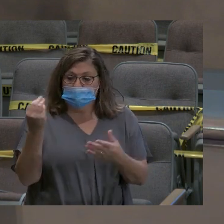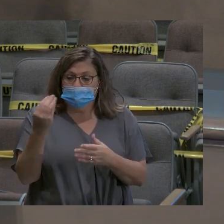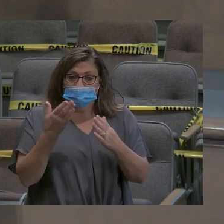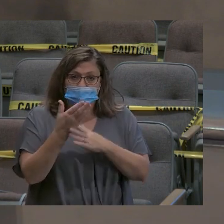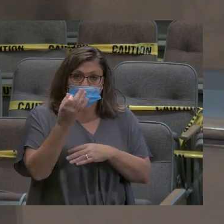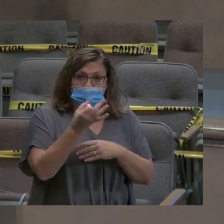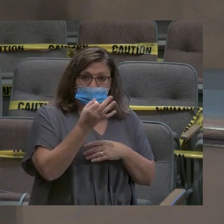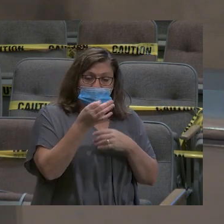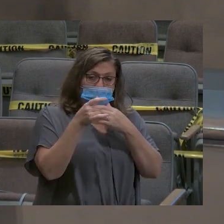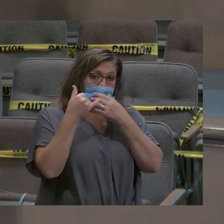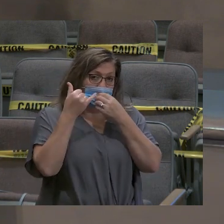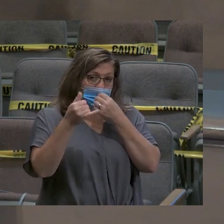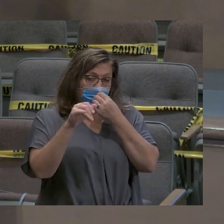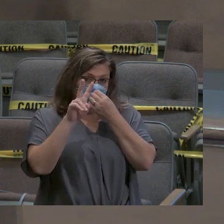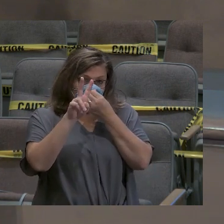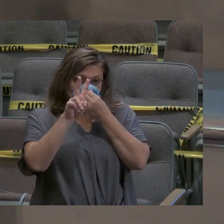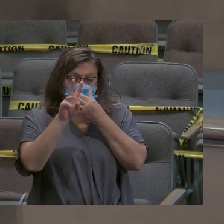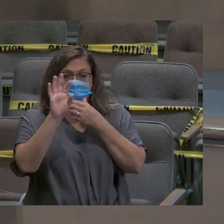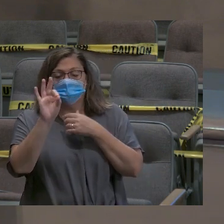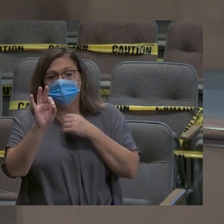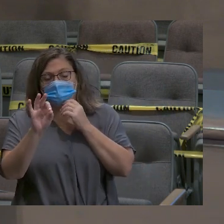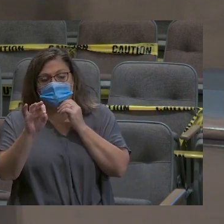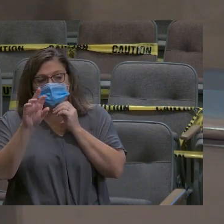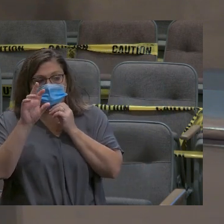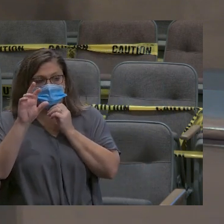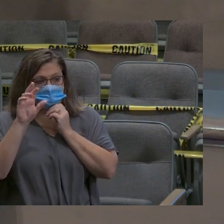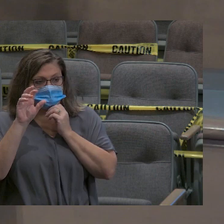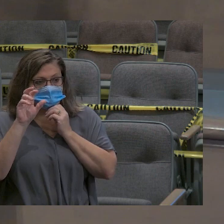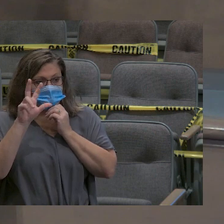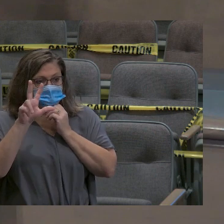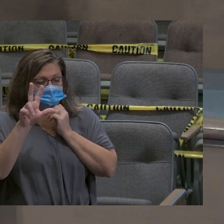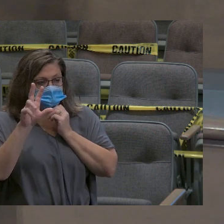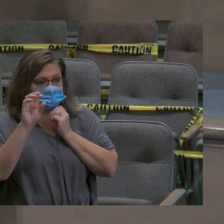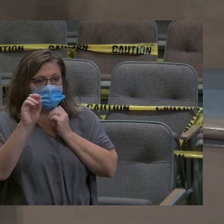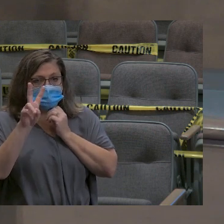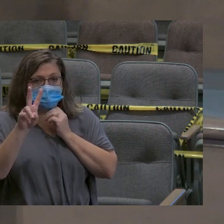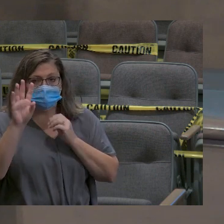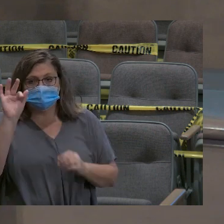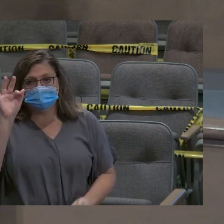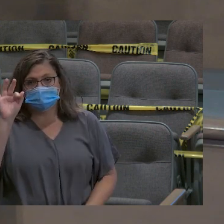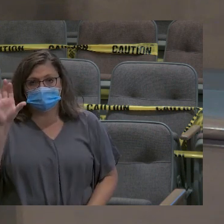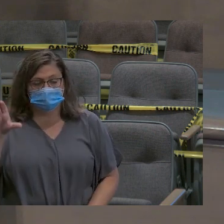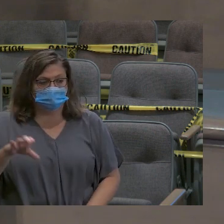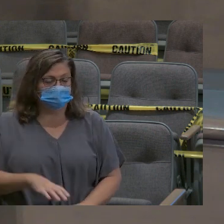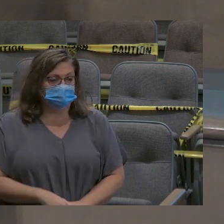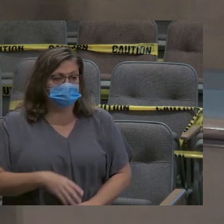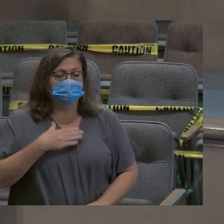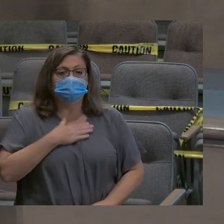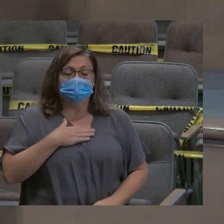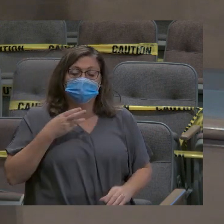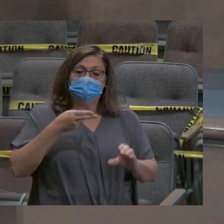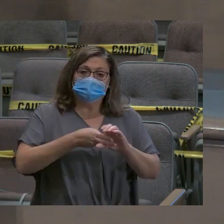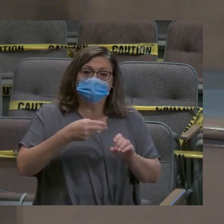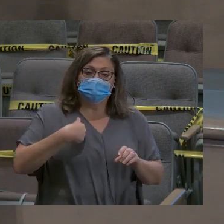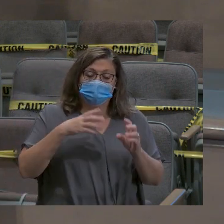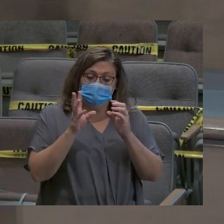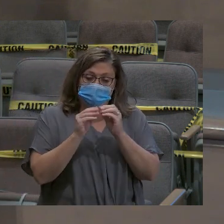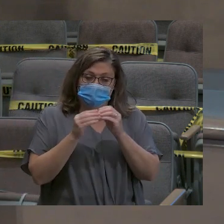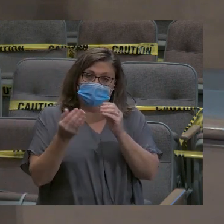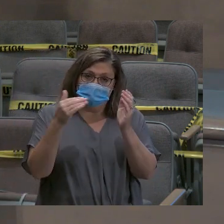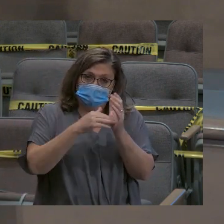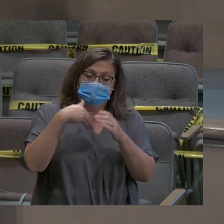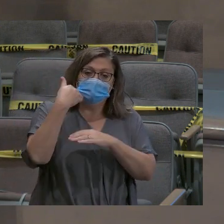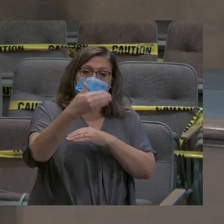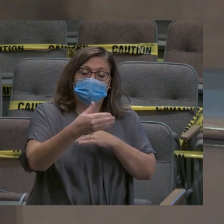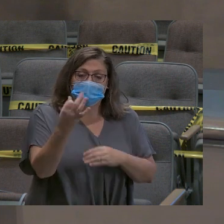reached 229-302-1900, and would ask that you join us for our next press briefing next